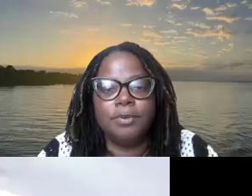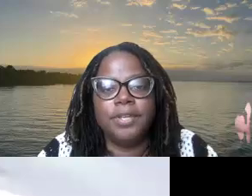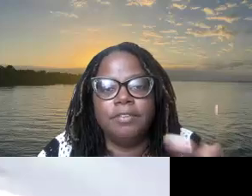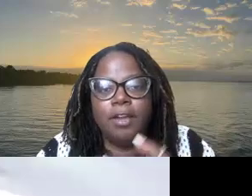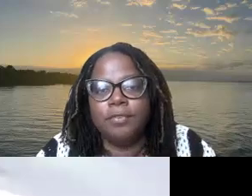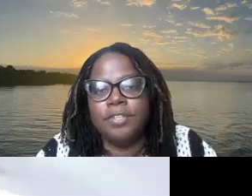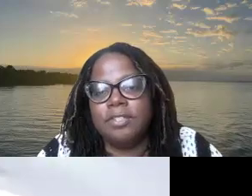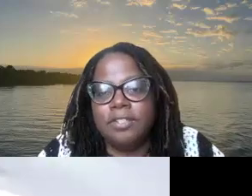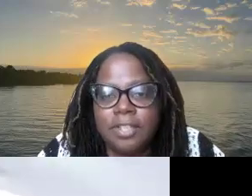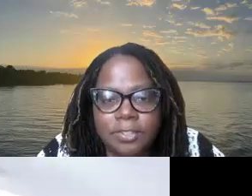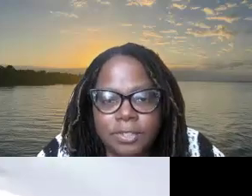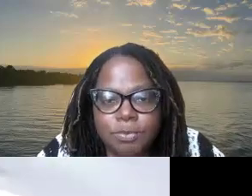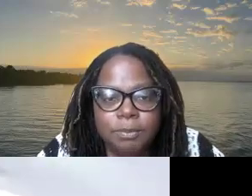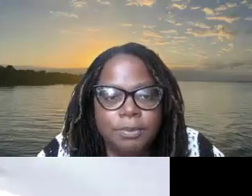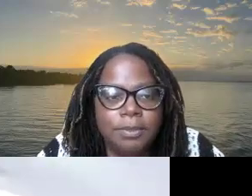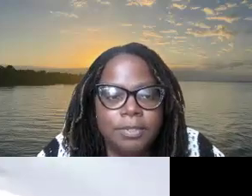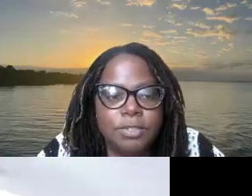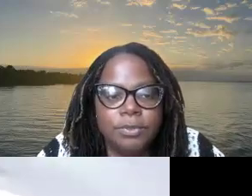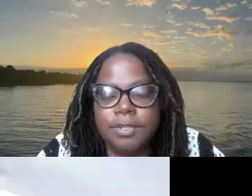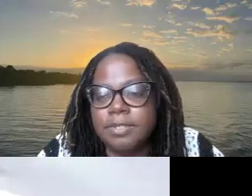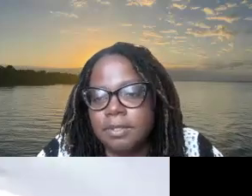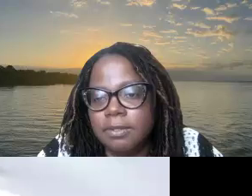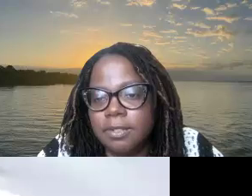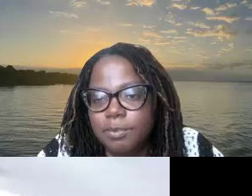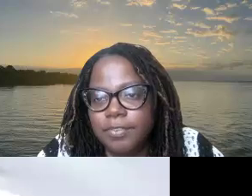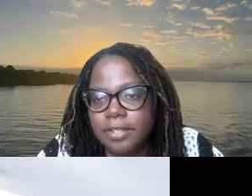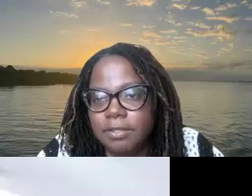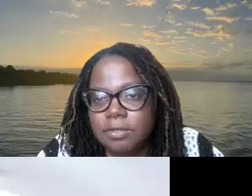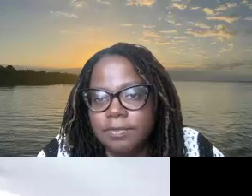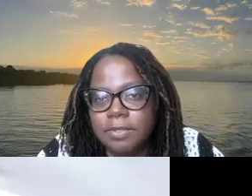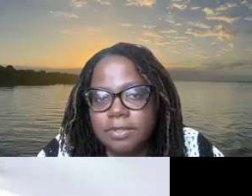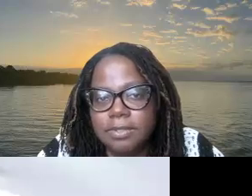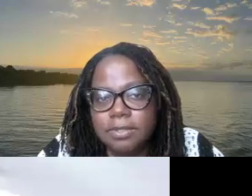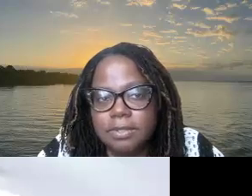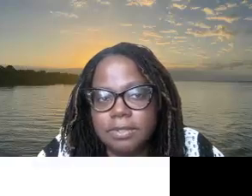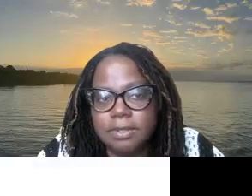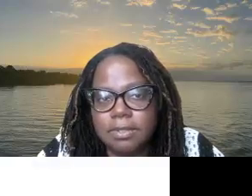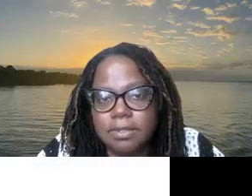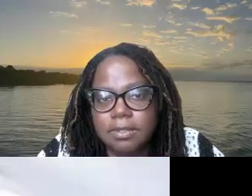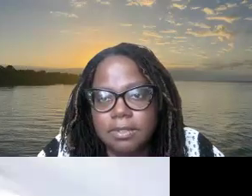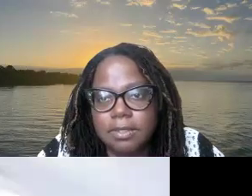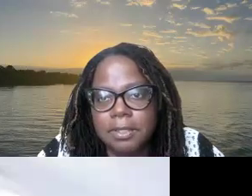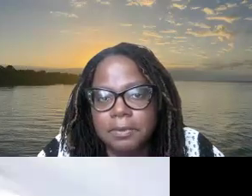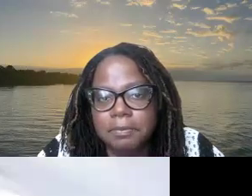This has been our way of outreach and education, is bringing people into these programs and then providing the services.